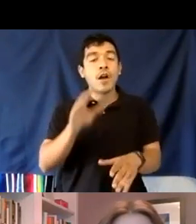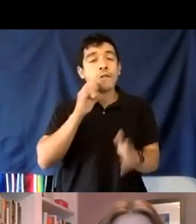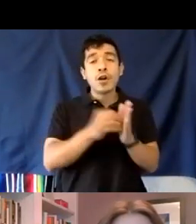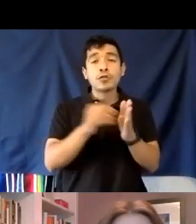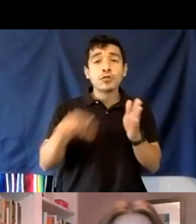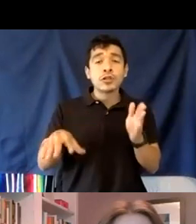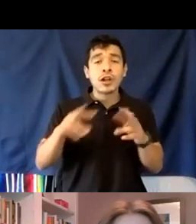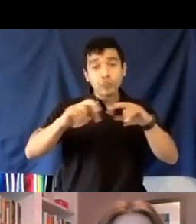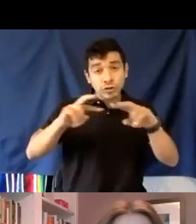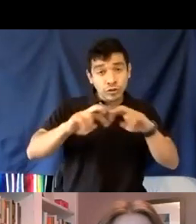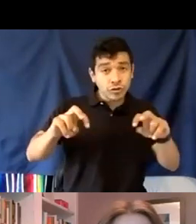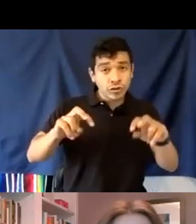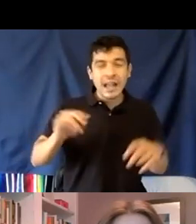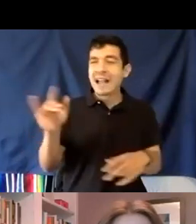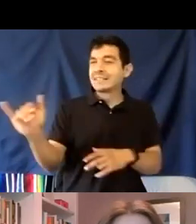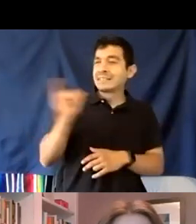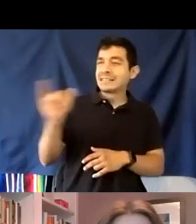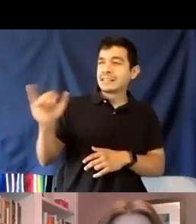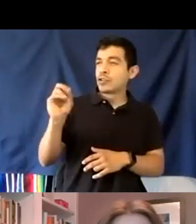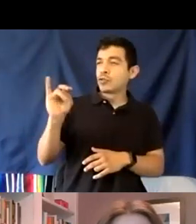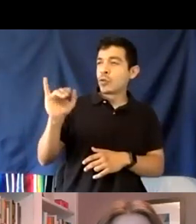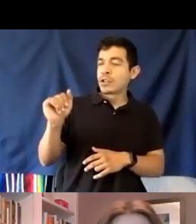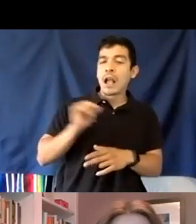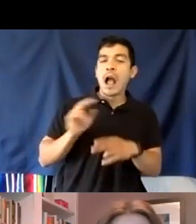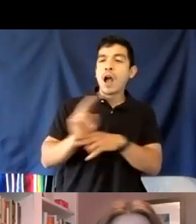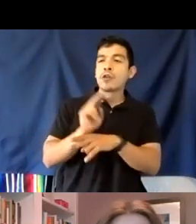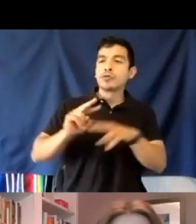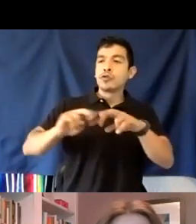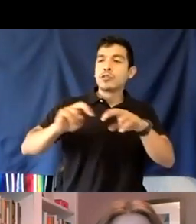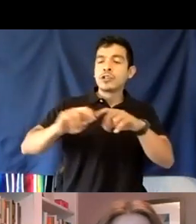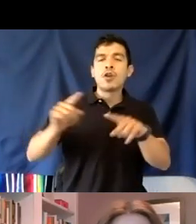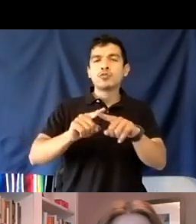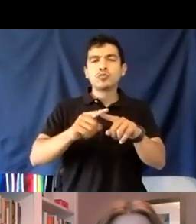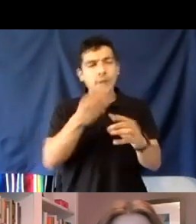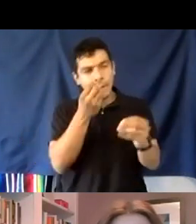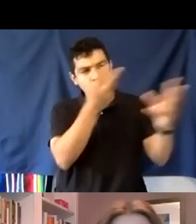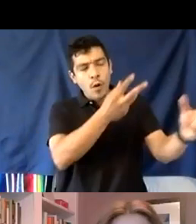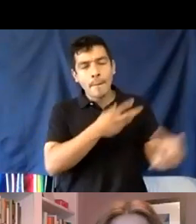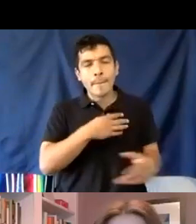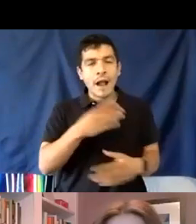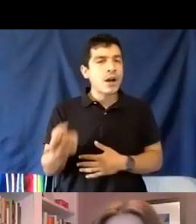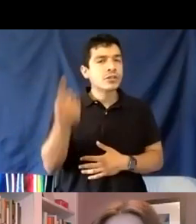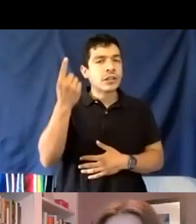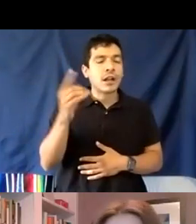Sonya, I've been using research to inform my understanding of